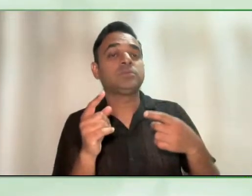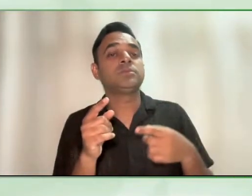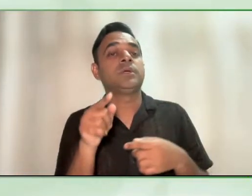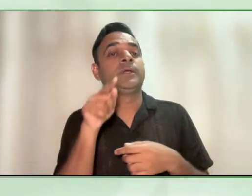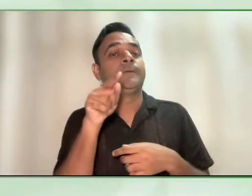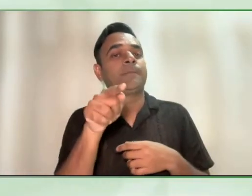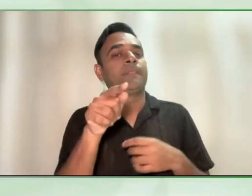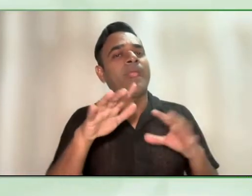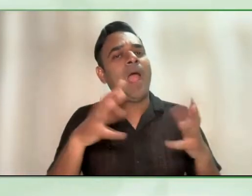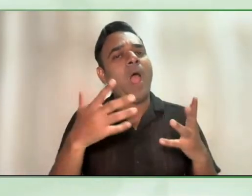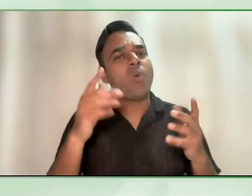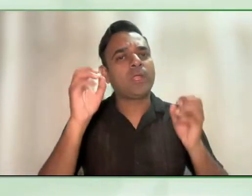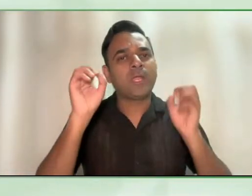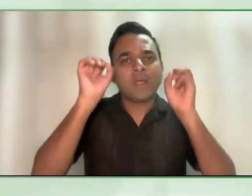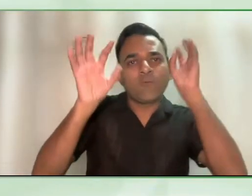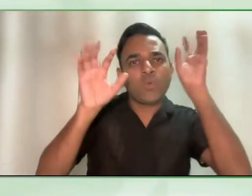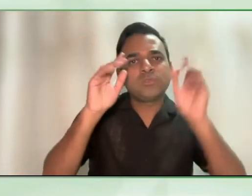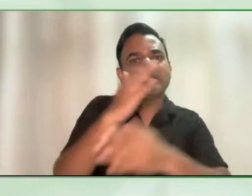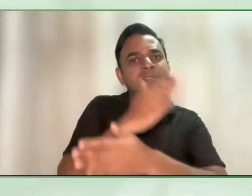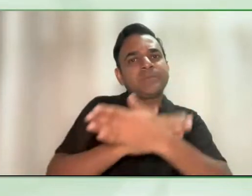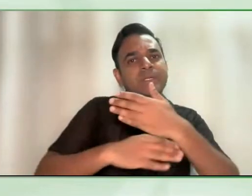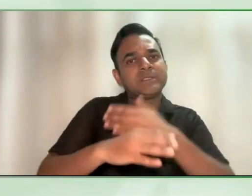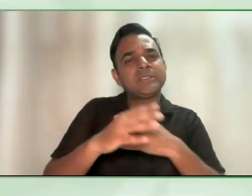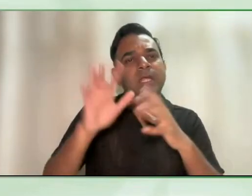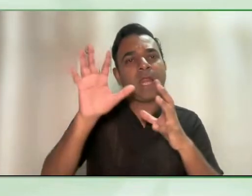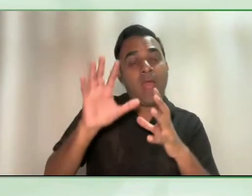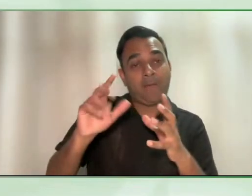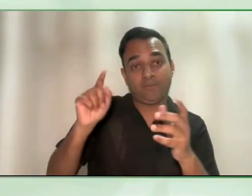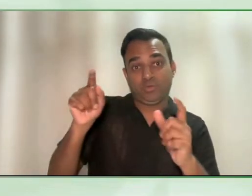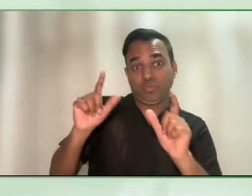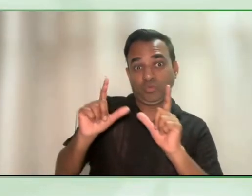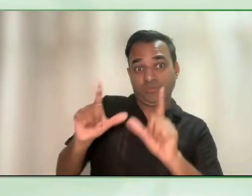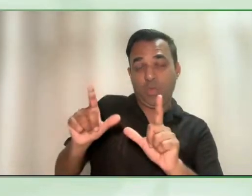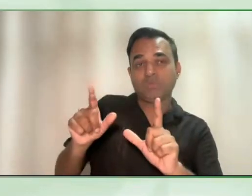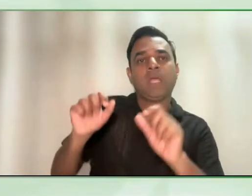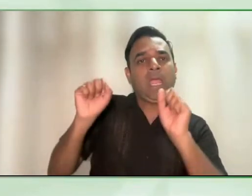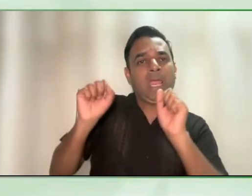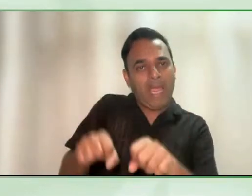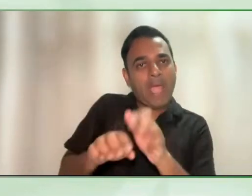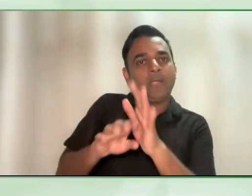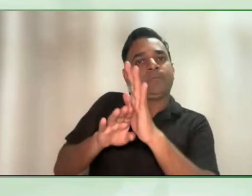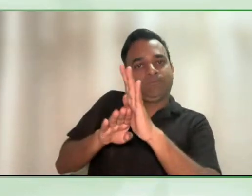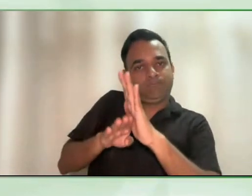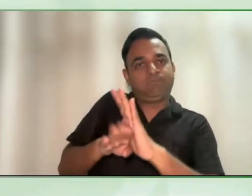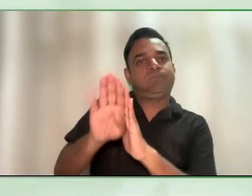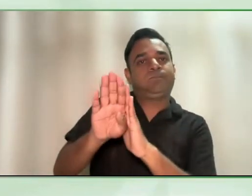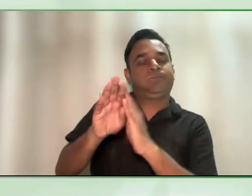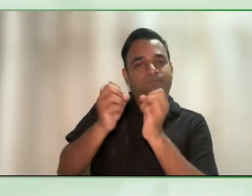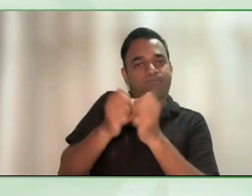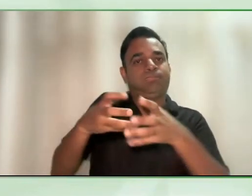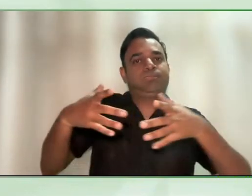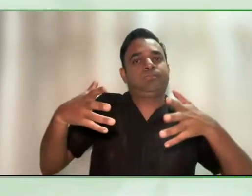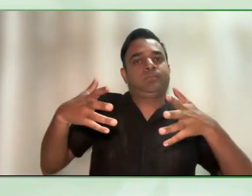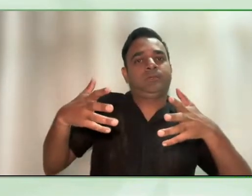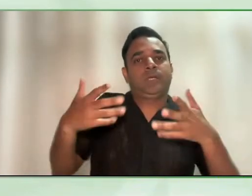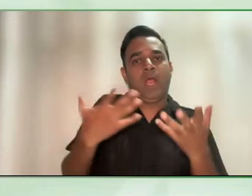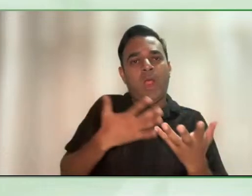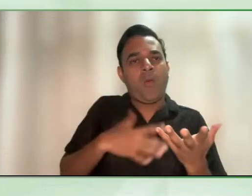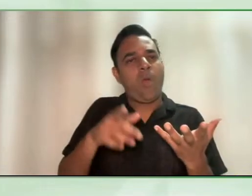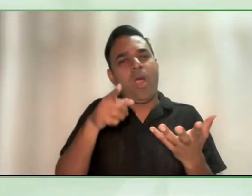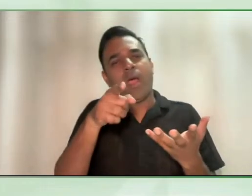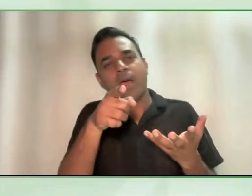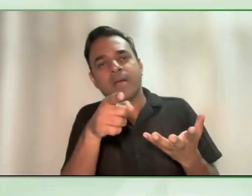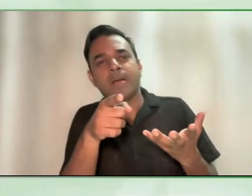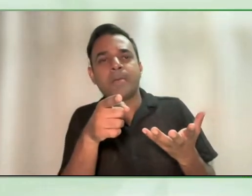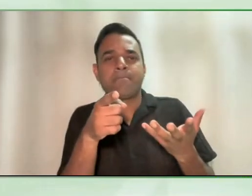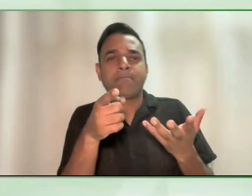a wonderful question. The first is to, of course, conceive that and admit that people with disabilities exist and ought to be part of